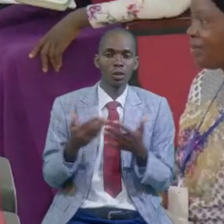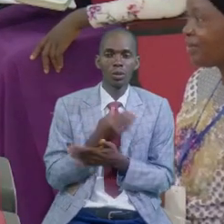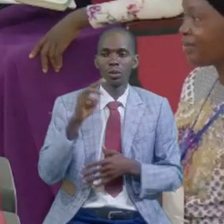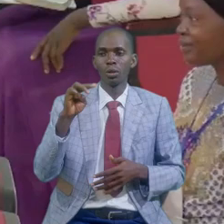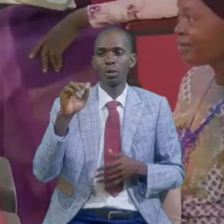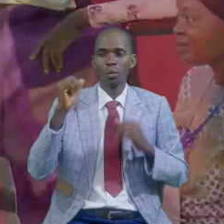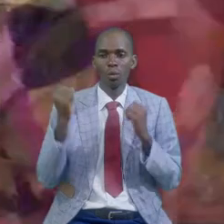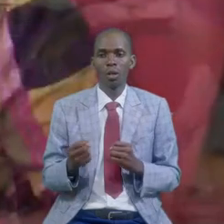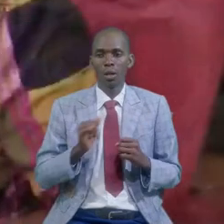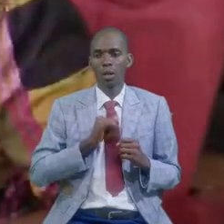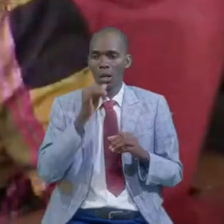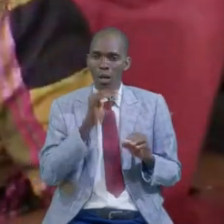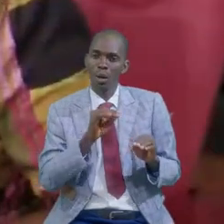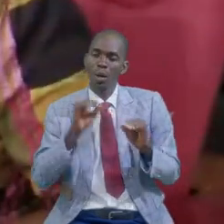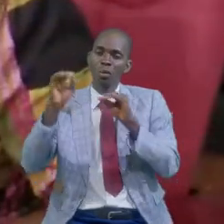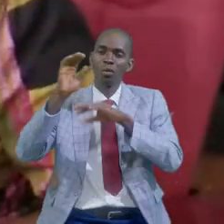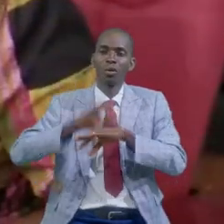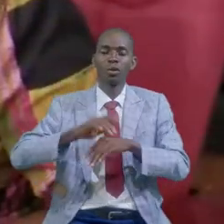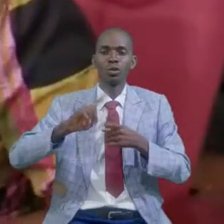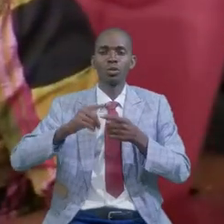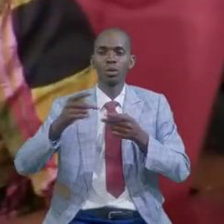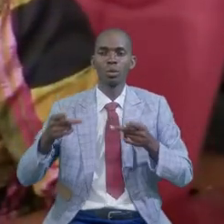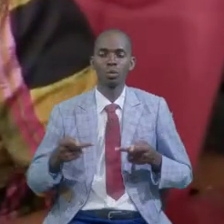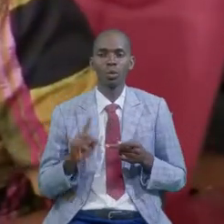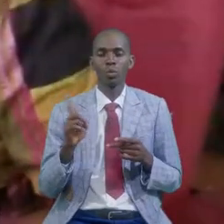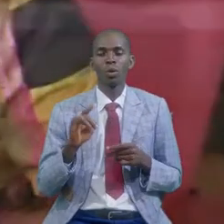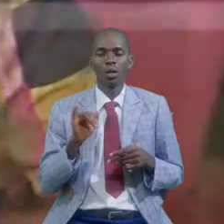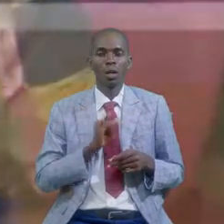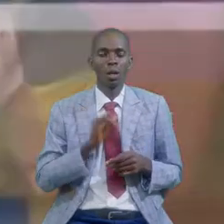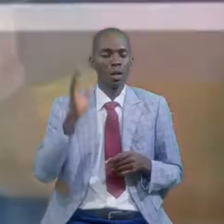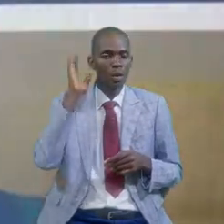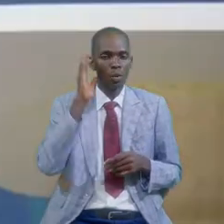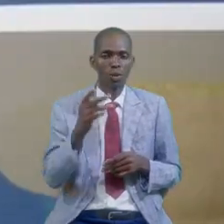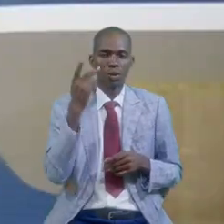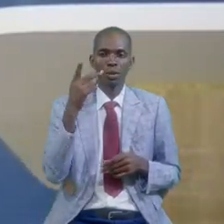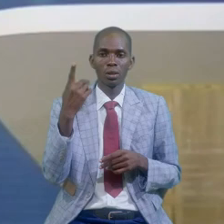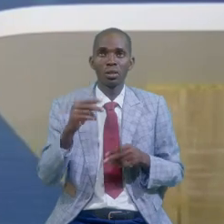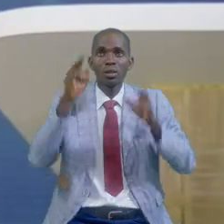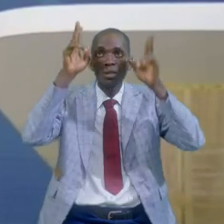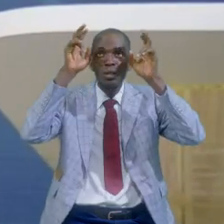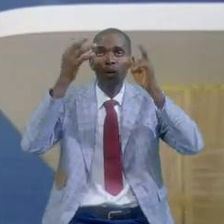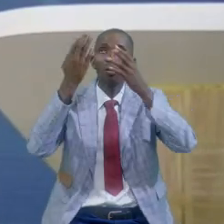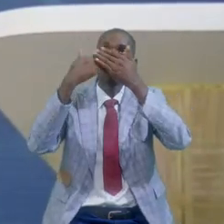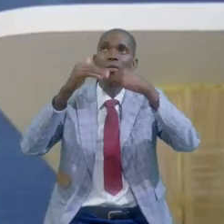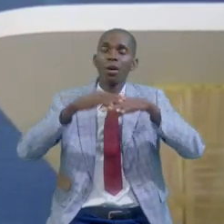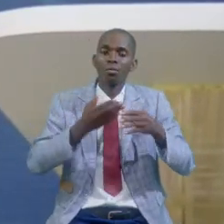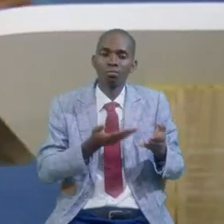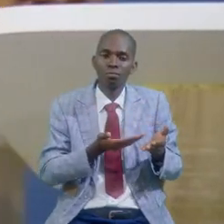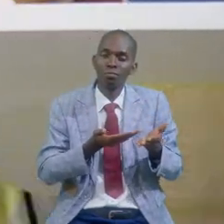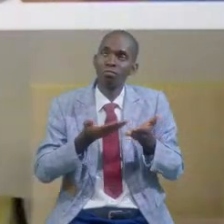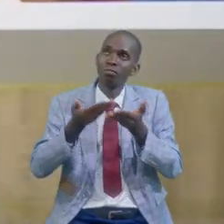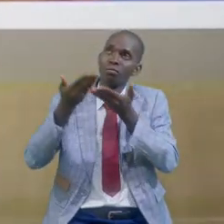the place I will see the chariots of heaven, and I will see them catching up Elijah, and they will